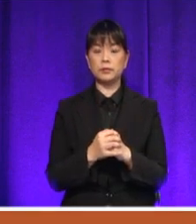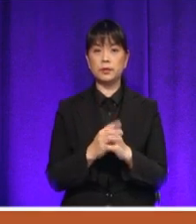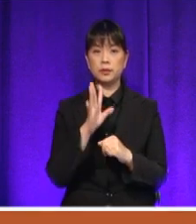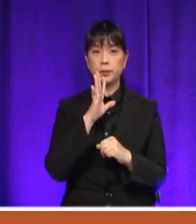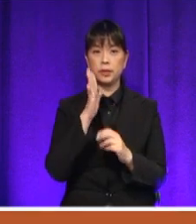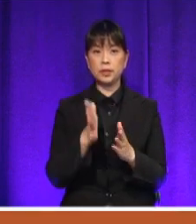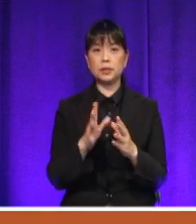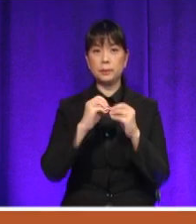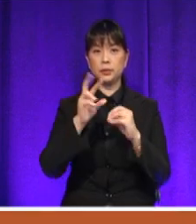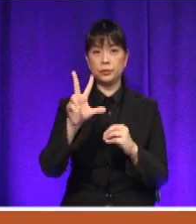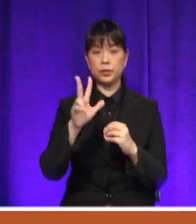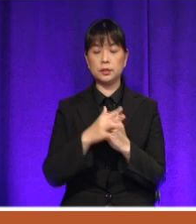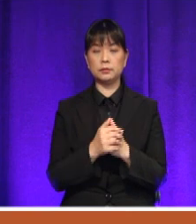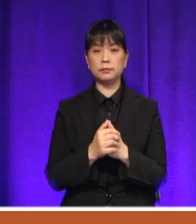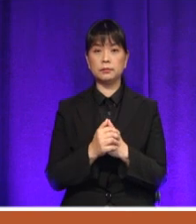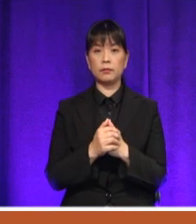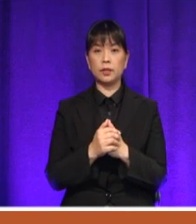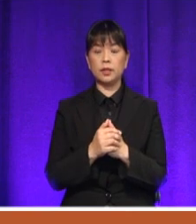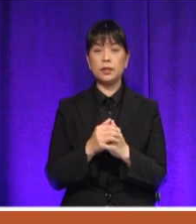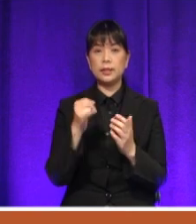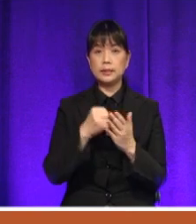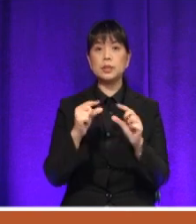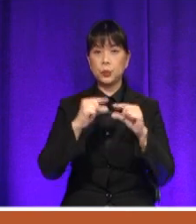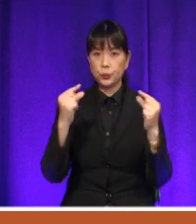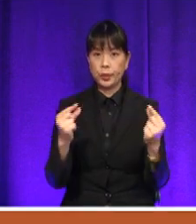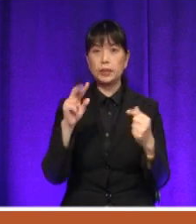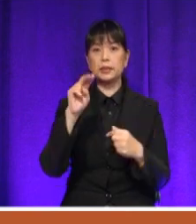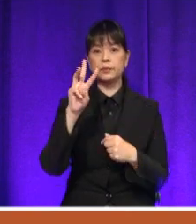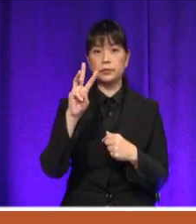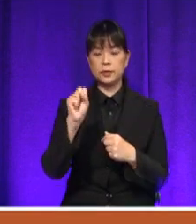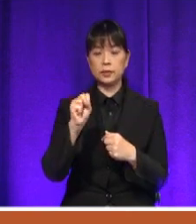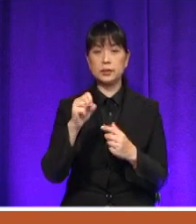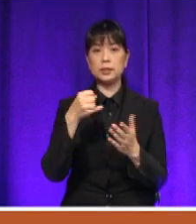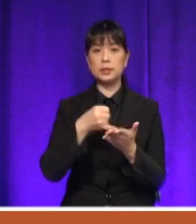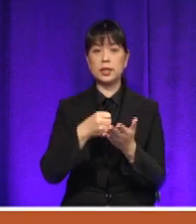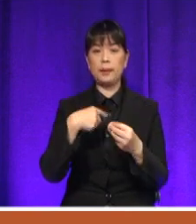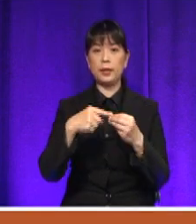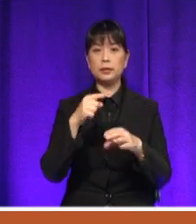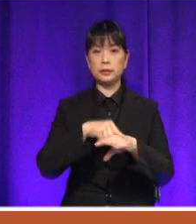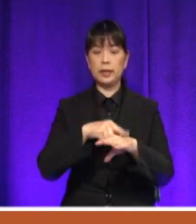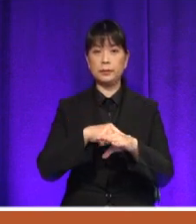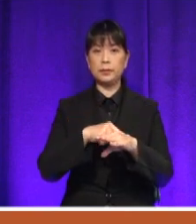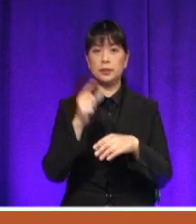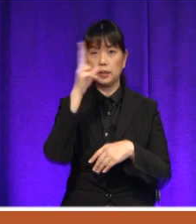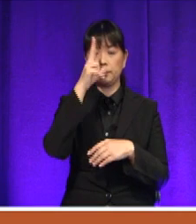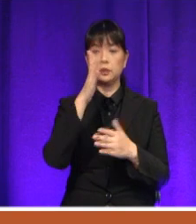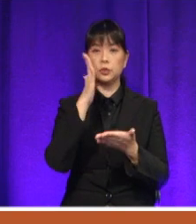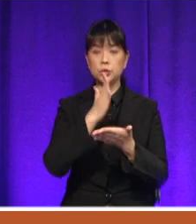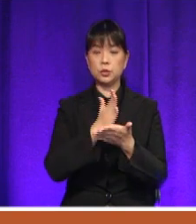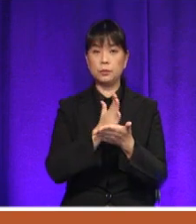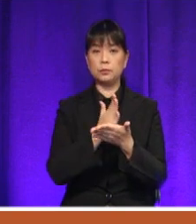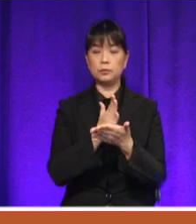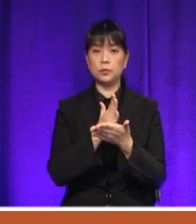Speaker 3. It's great news. It's about time the government stopped wasting money on useless things